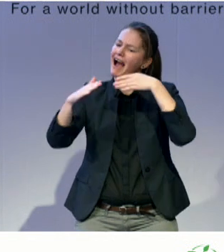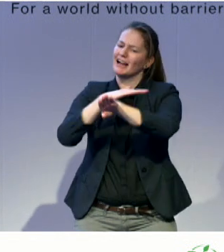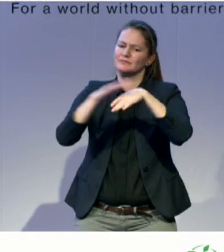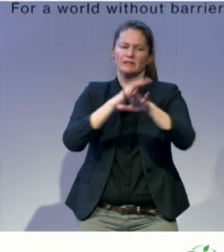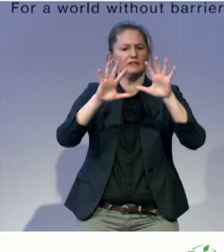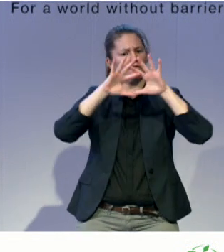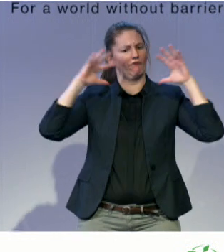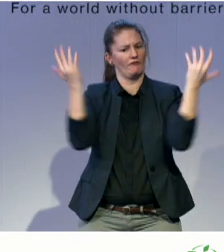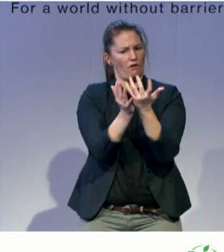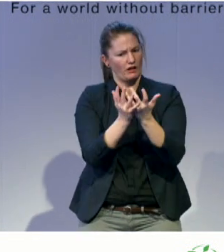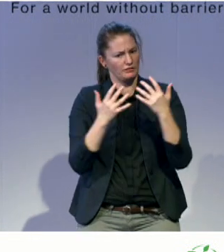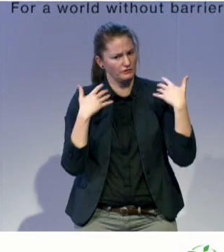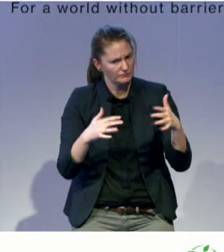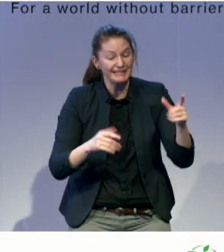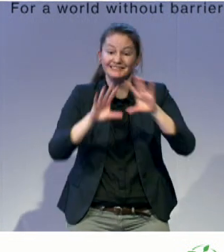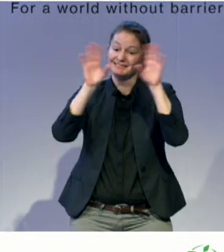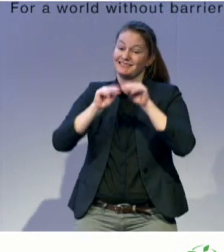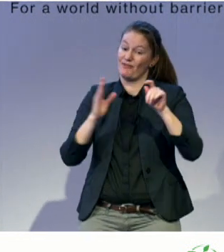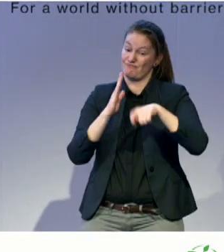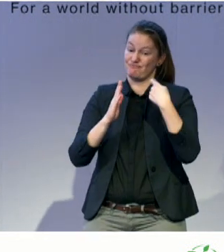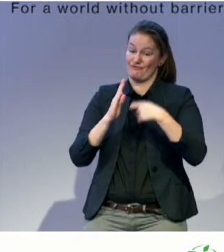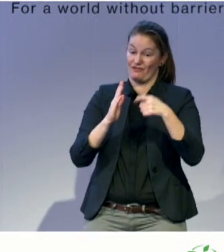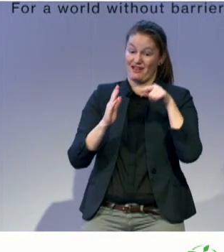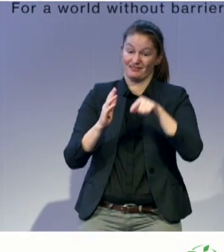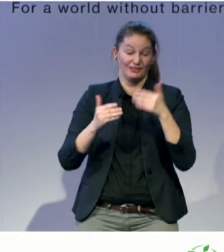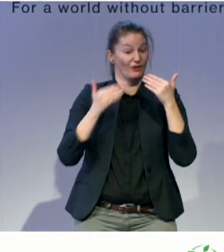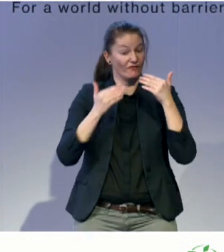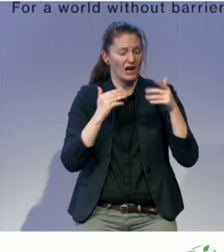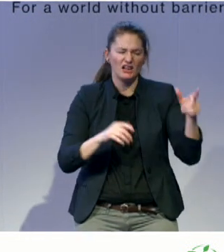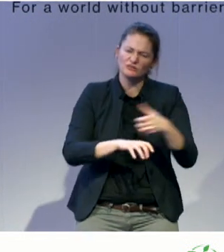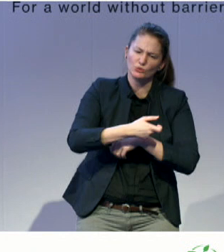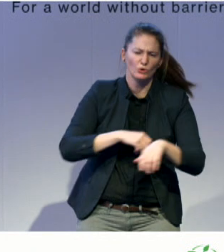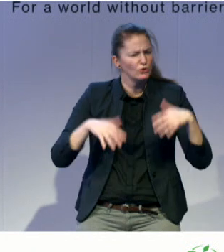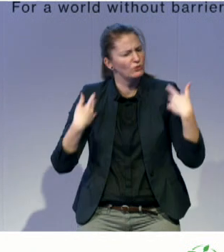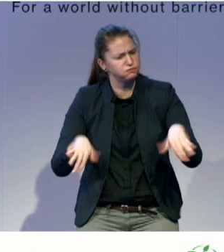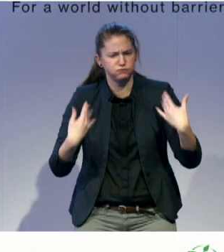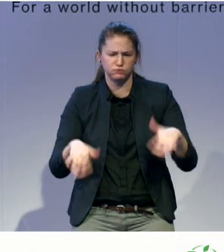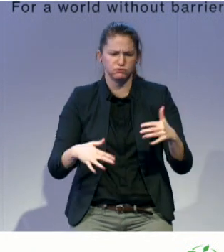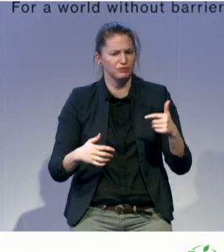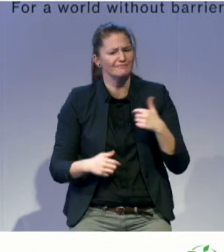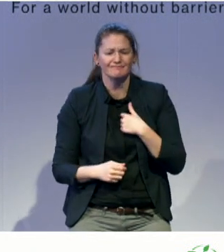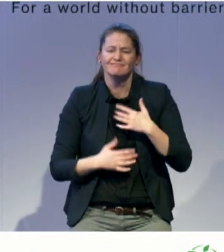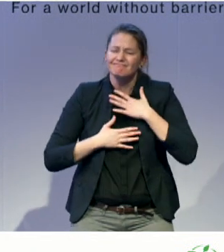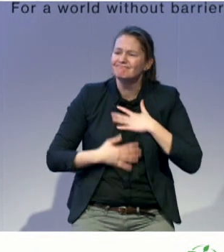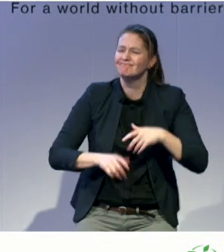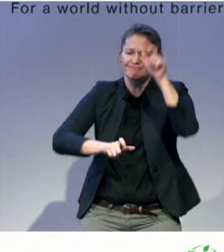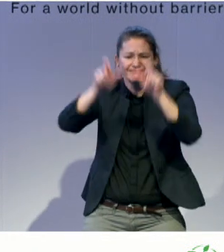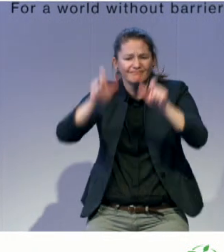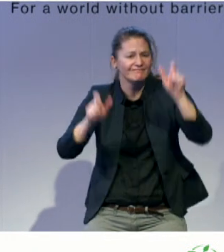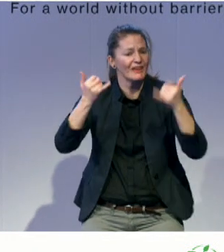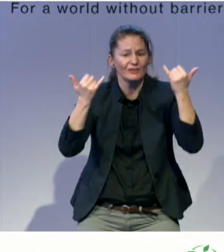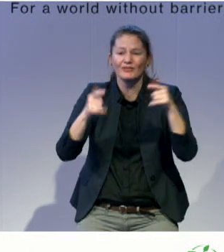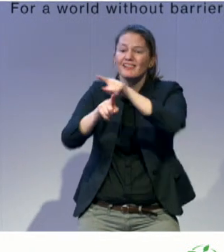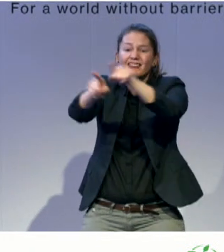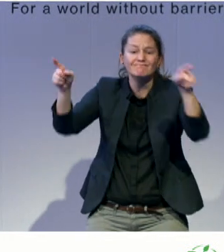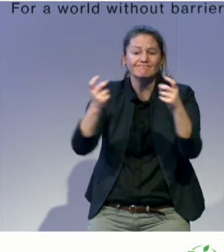all here and the awardees tonight. I am in awe of all of you and all of what you are doing